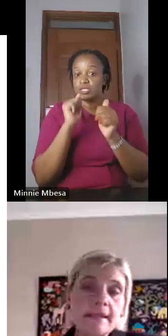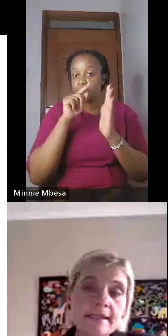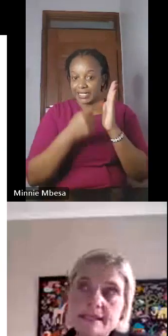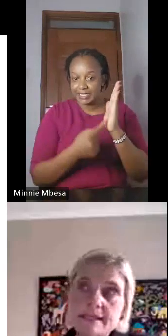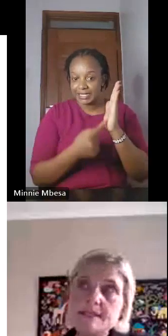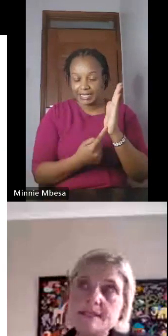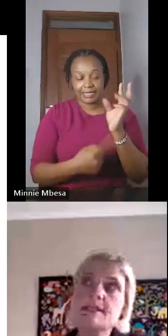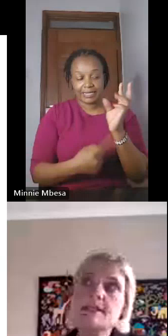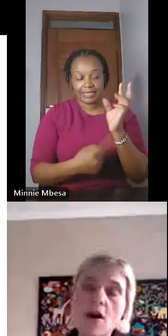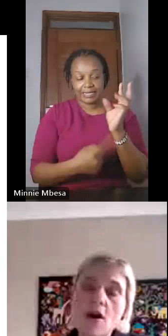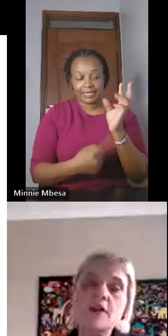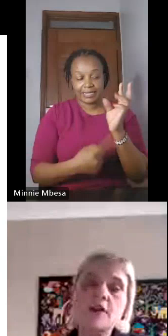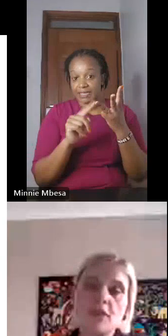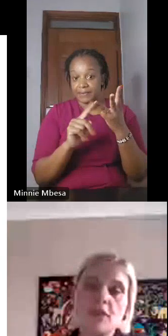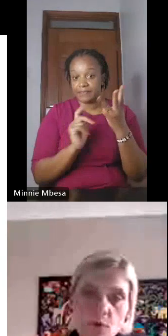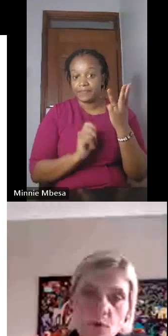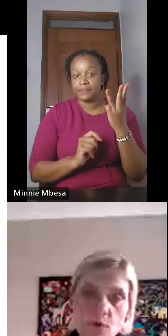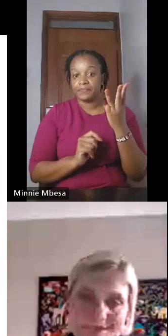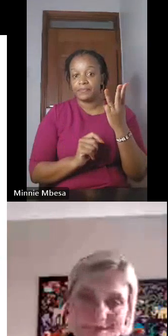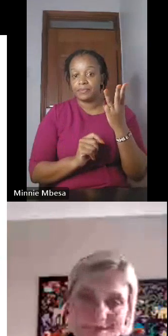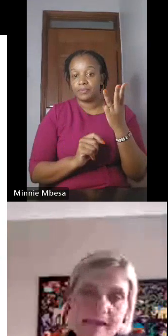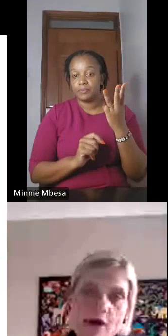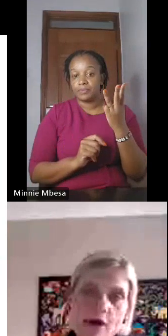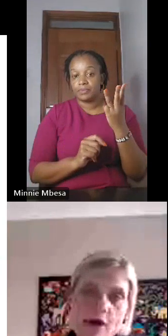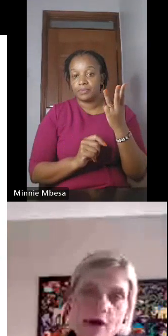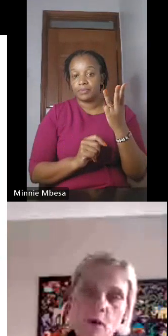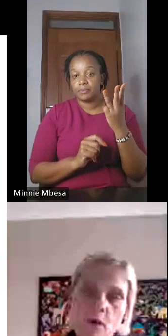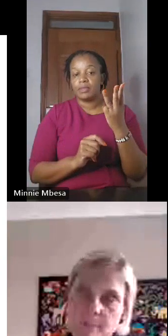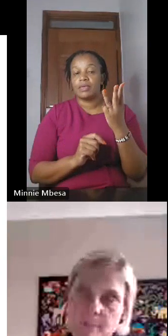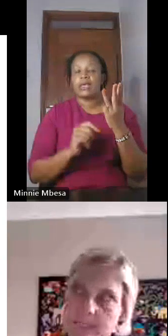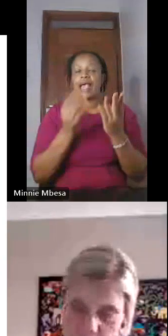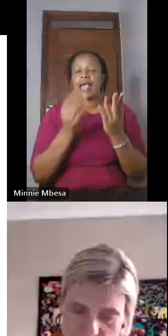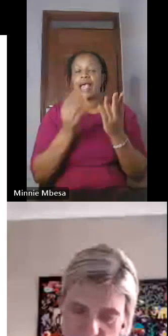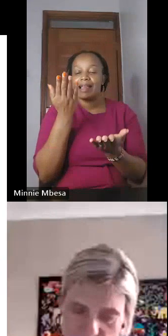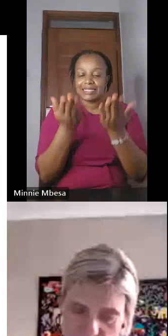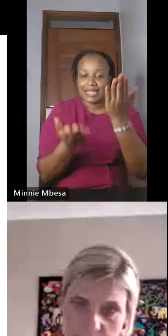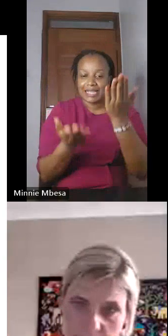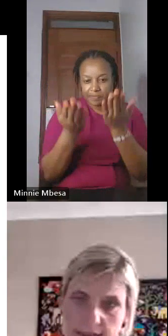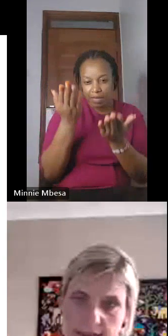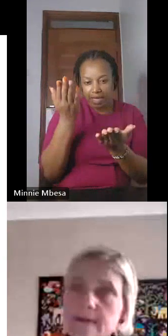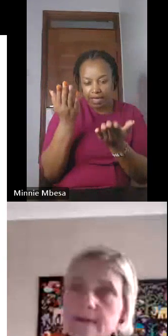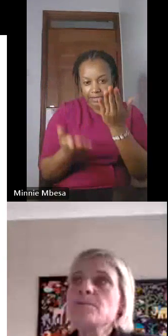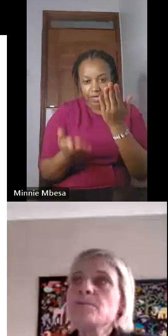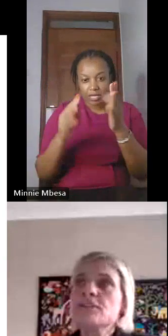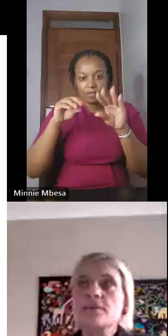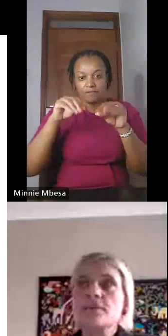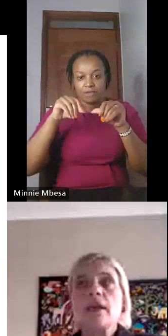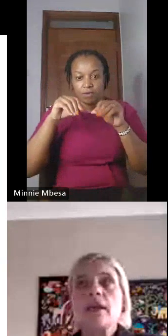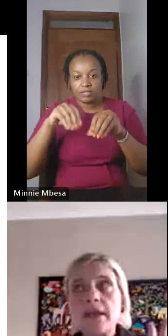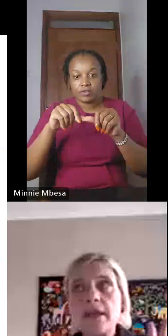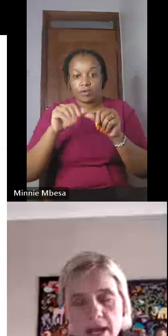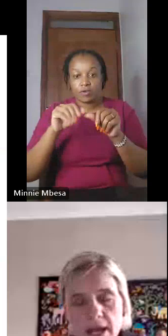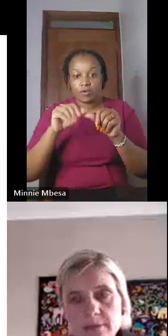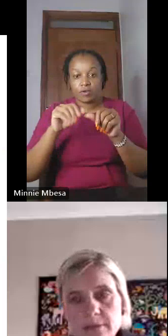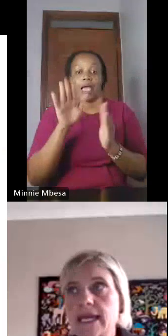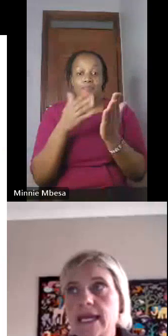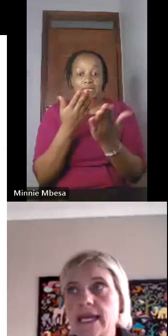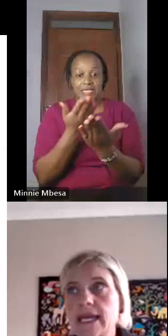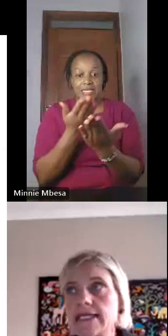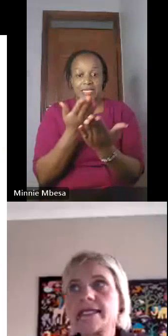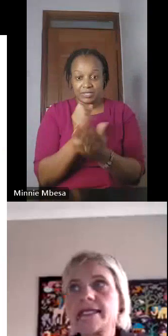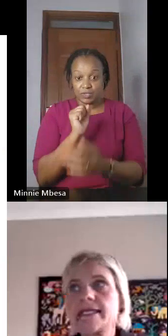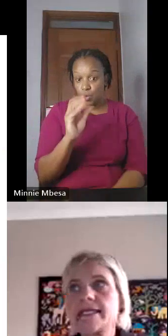is an assessment on the quality of your application, right? So there must